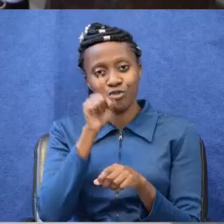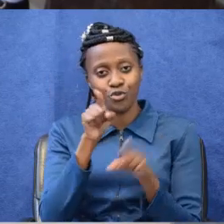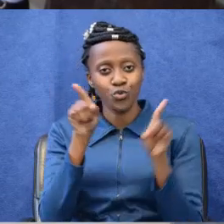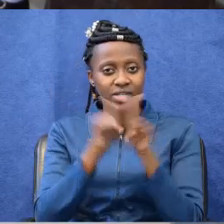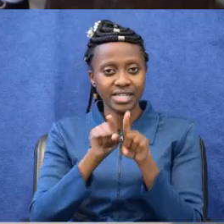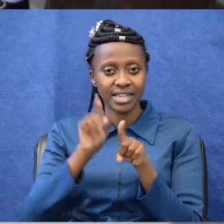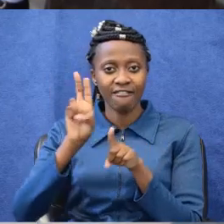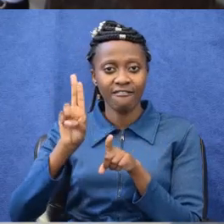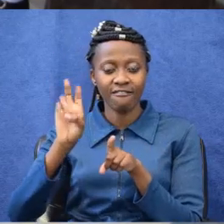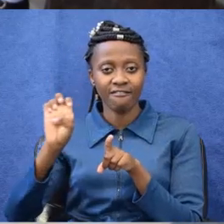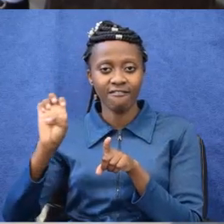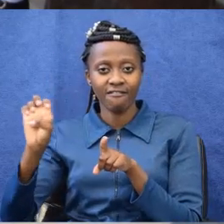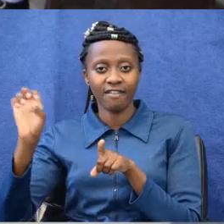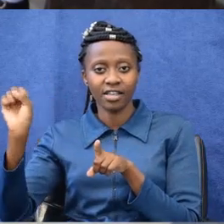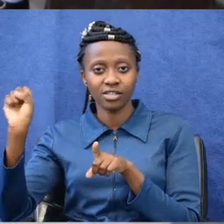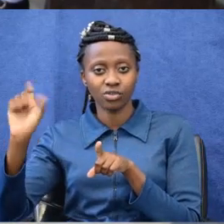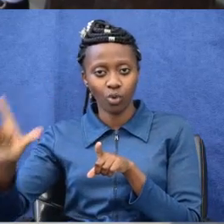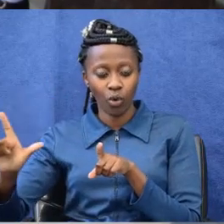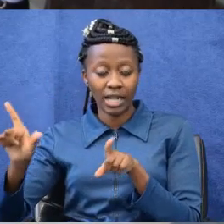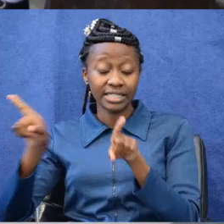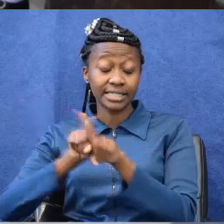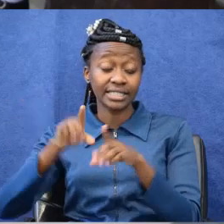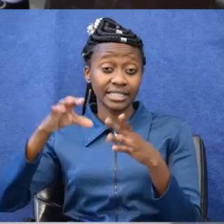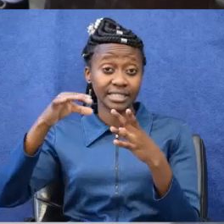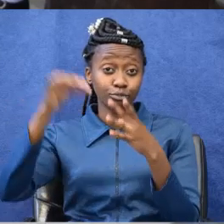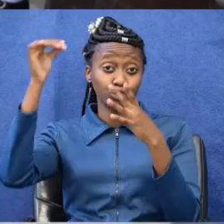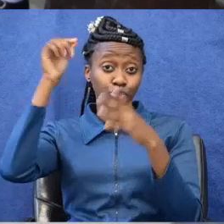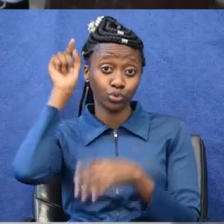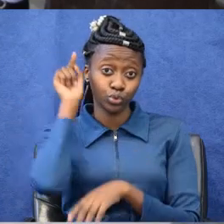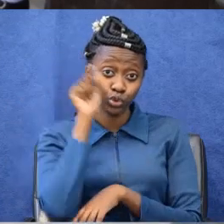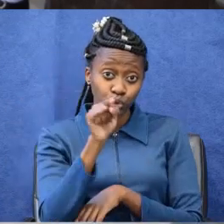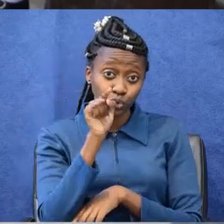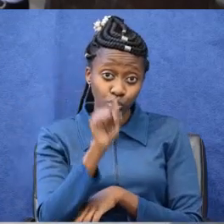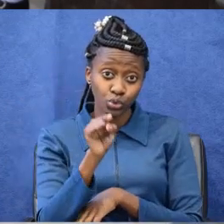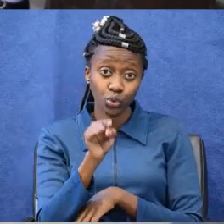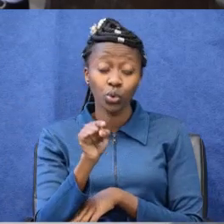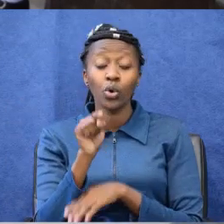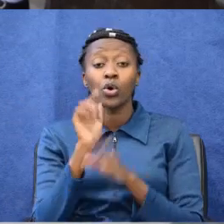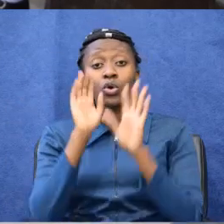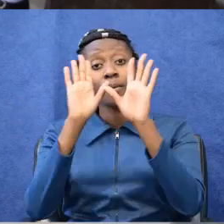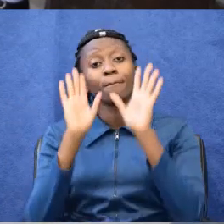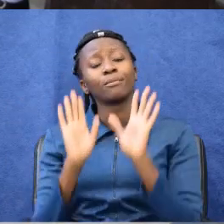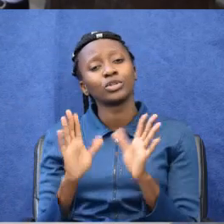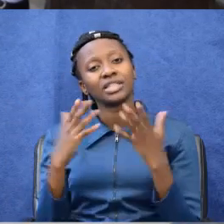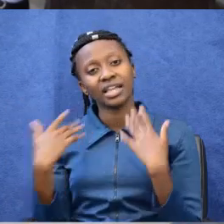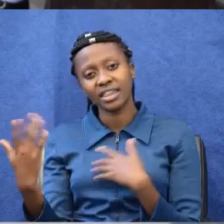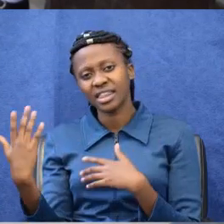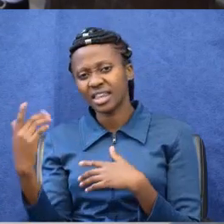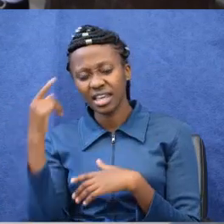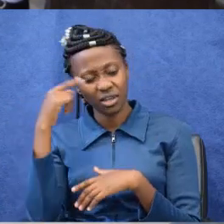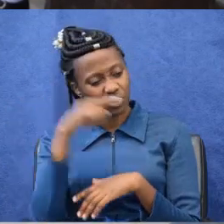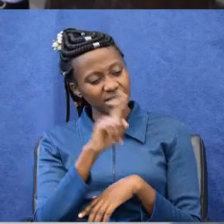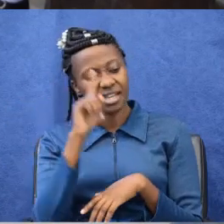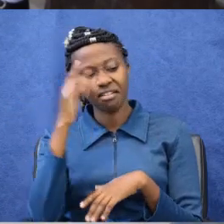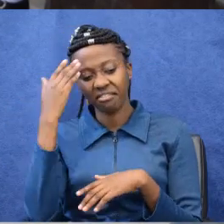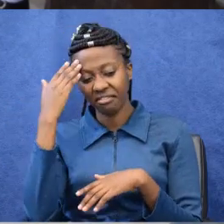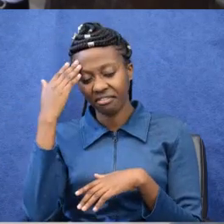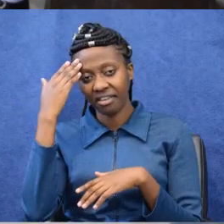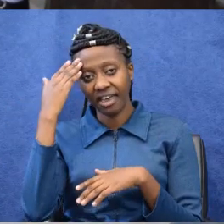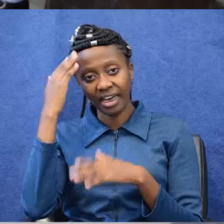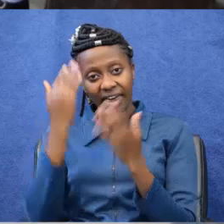become a loved vessel. And he chose you. To God, he doesn't care who you are, what you are, what you do.